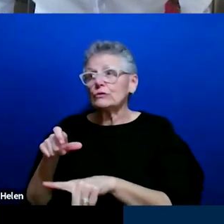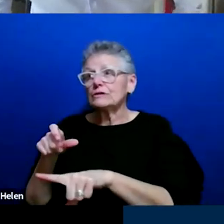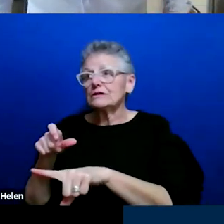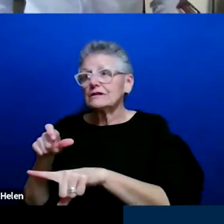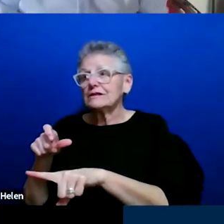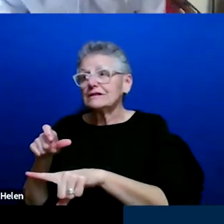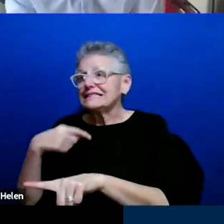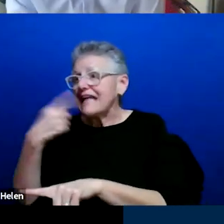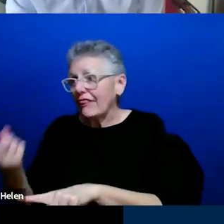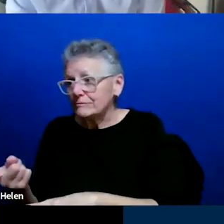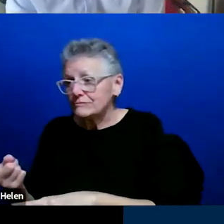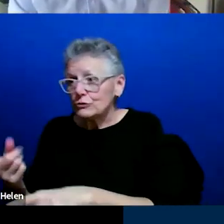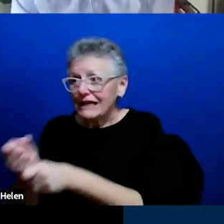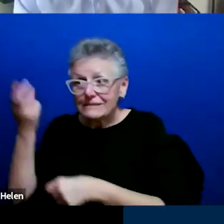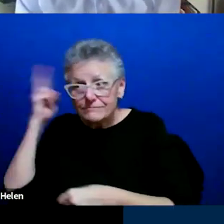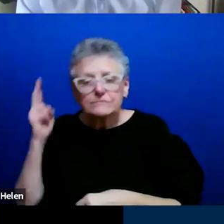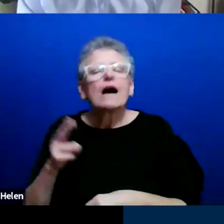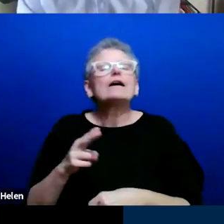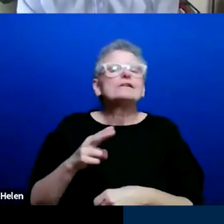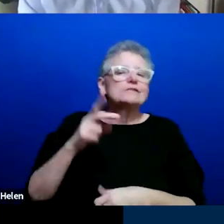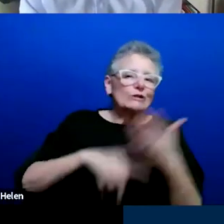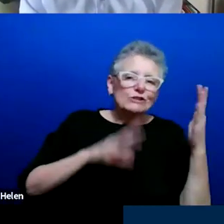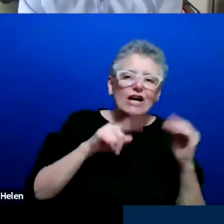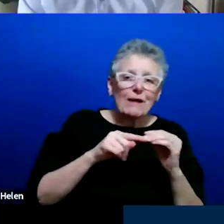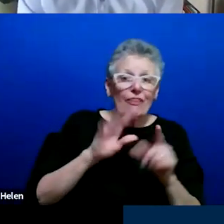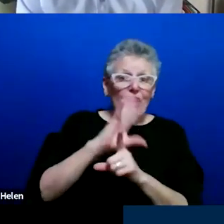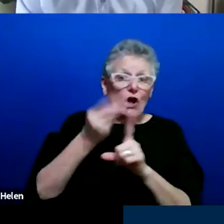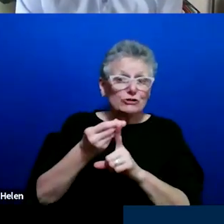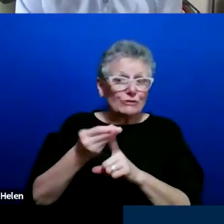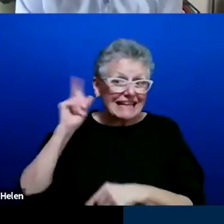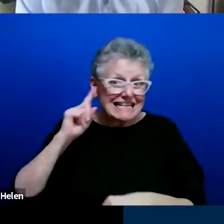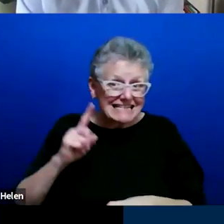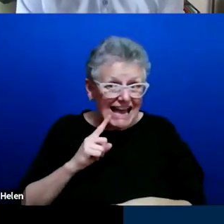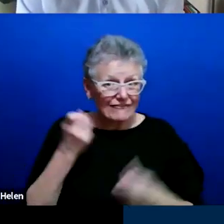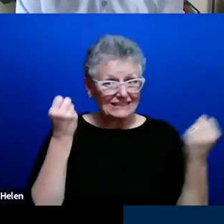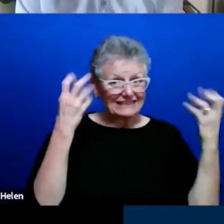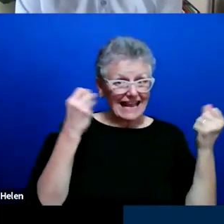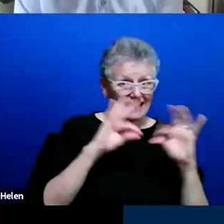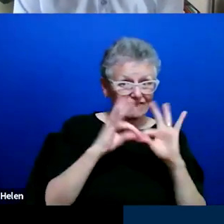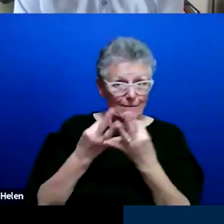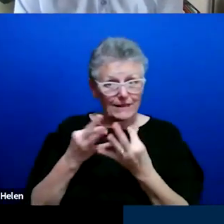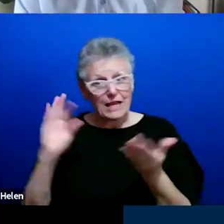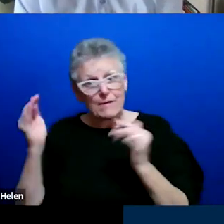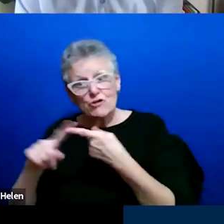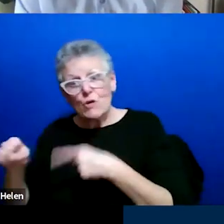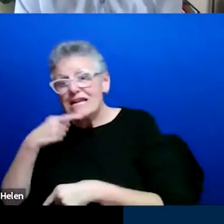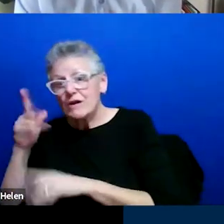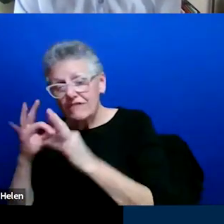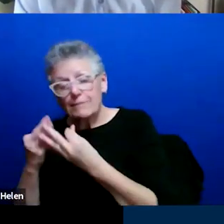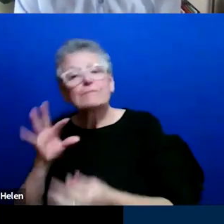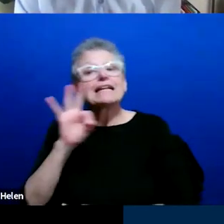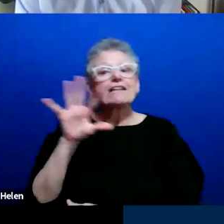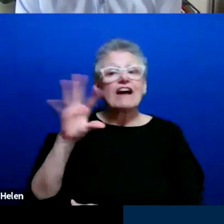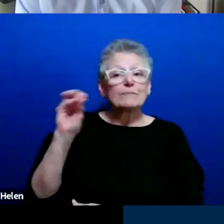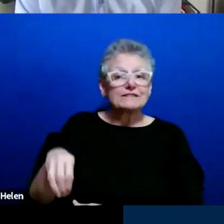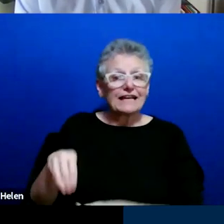we talked about earlier with the deaf family, capital D deaf signing family versus this one. So 95% of children